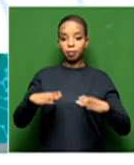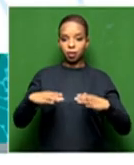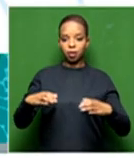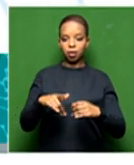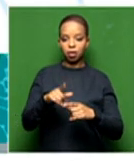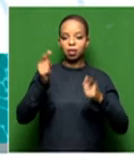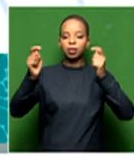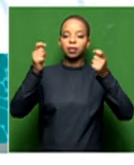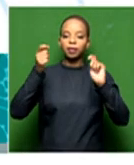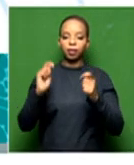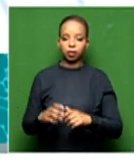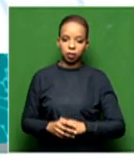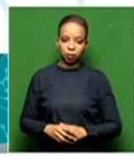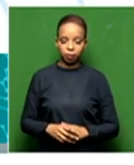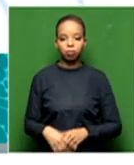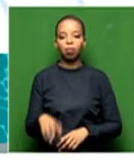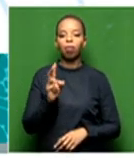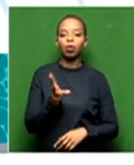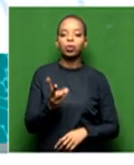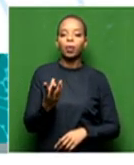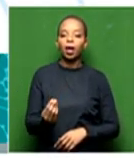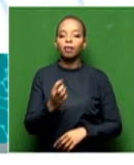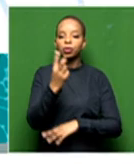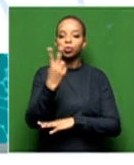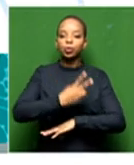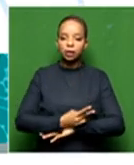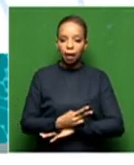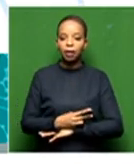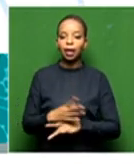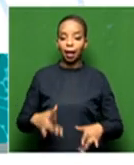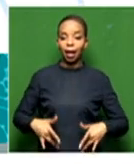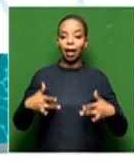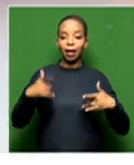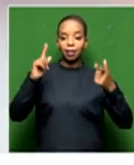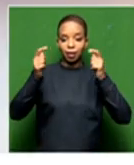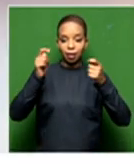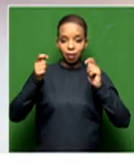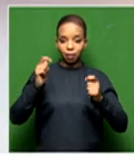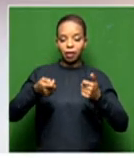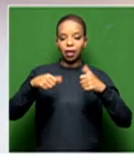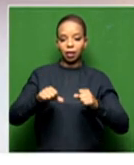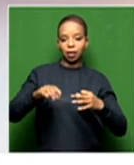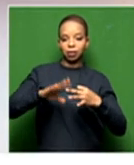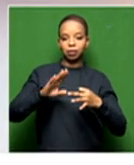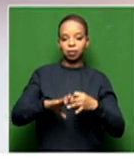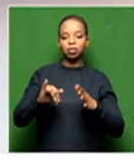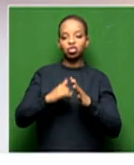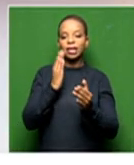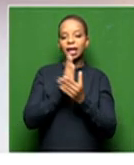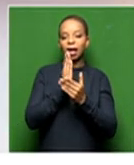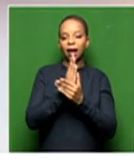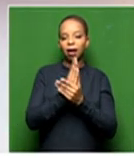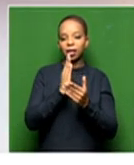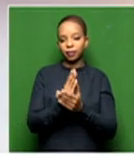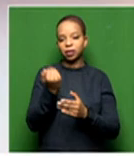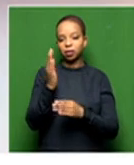interesting, we're running a two-day live event, and then we're running a 30-day archive of the event. Now, the archive will be